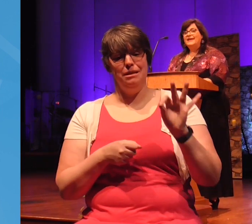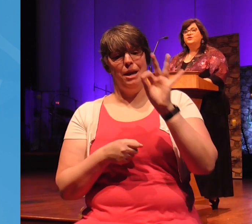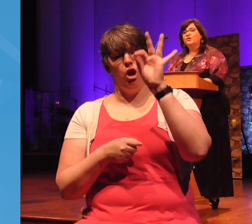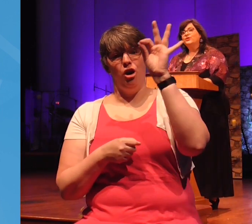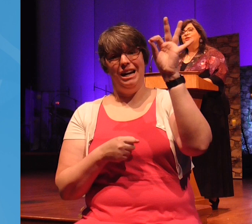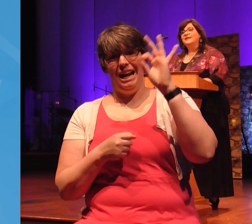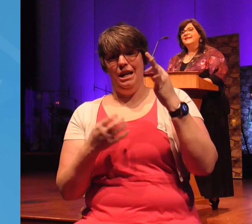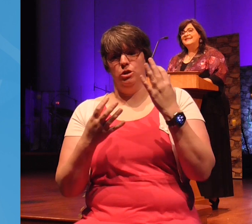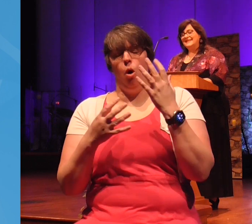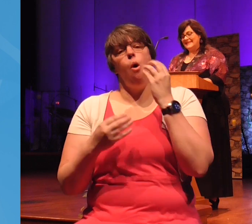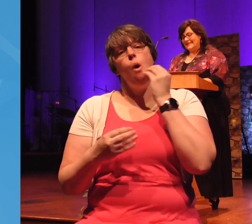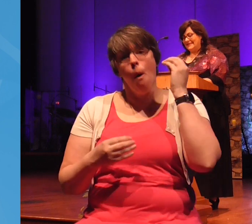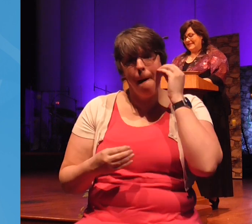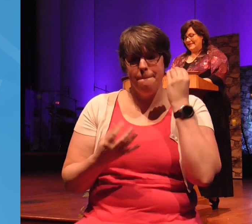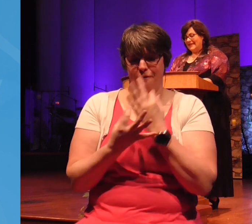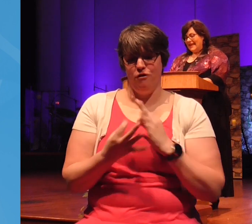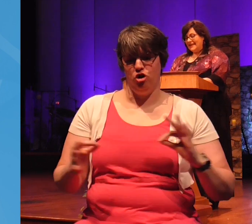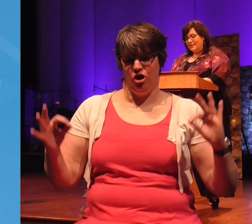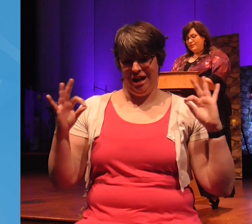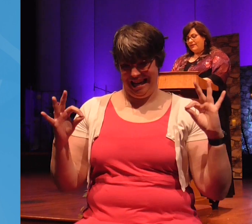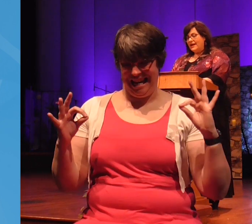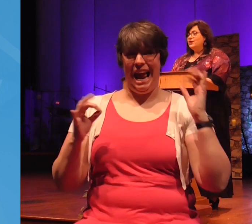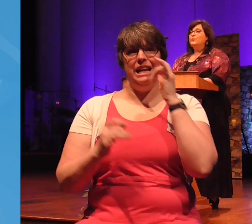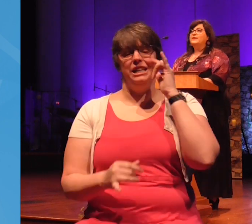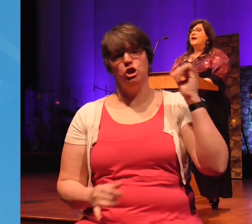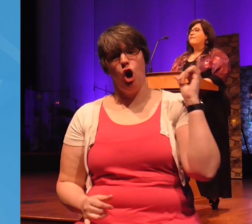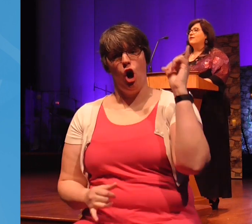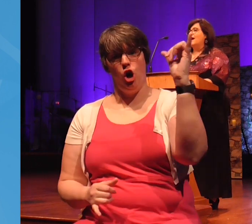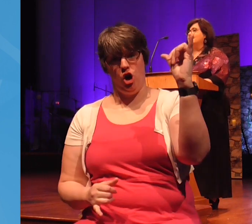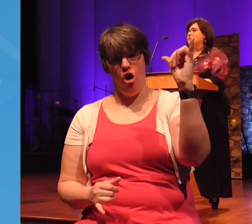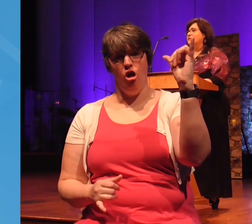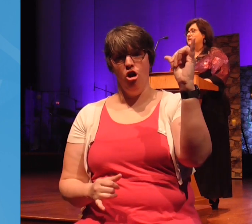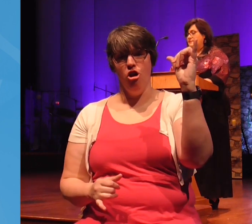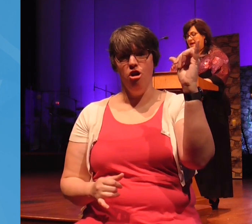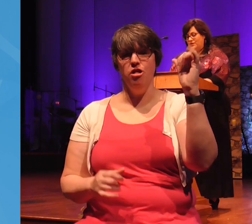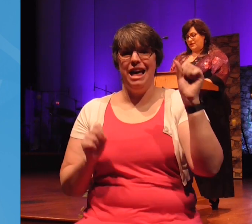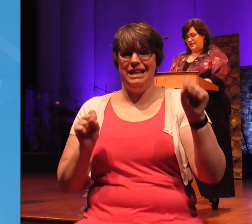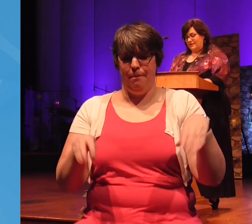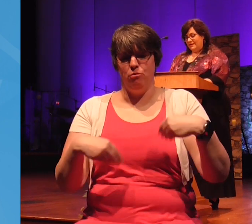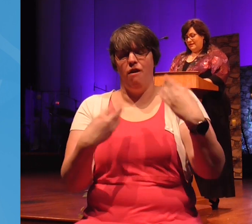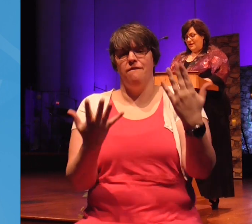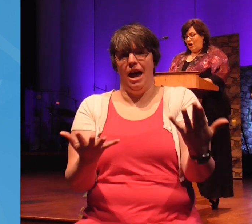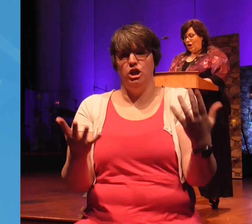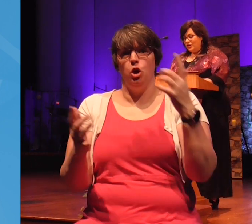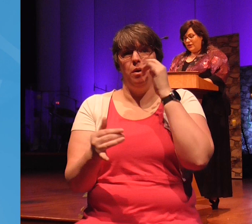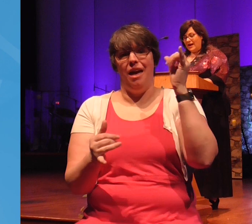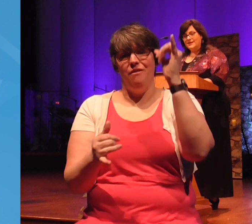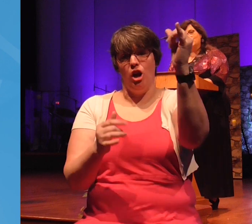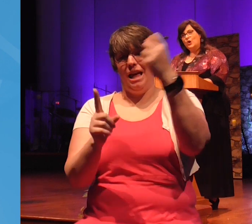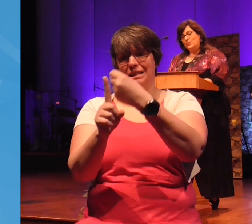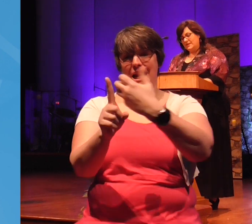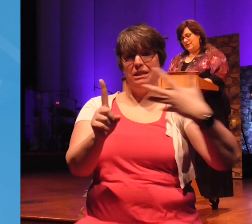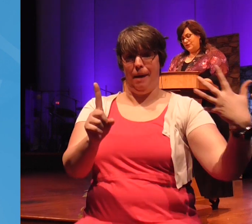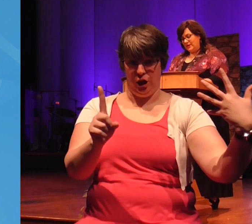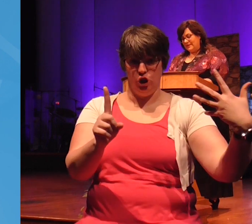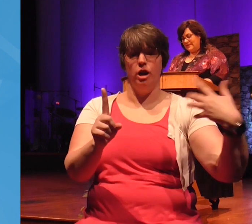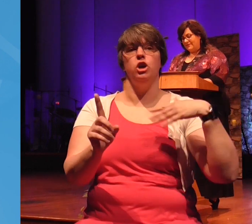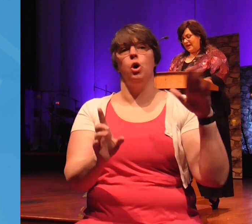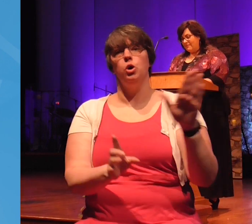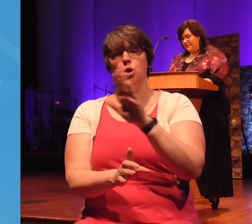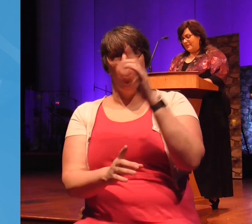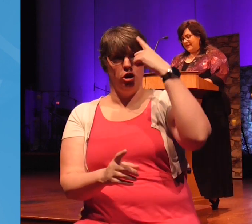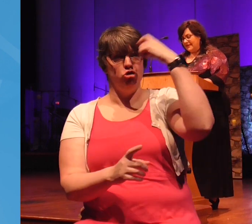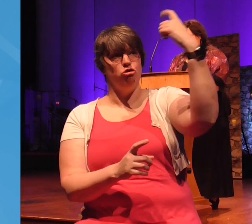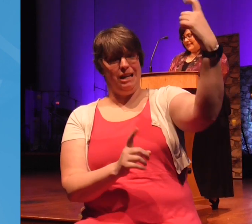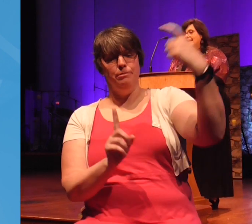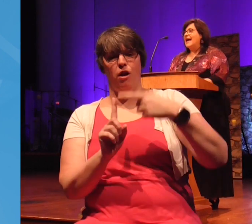joy, eternal in its existence, and can provide you with everlasting expansion. All your highest hopes and dreams have